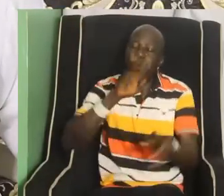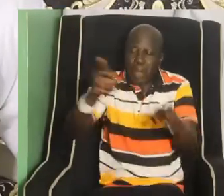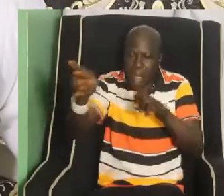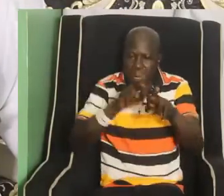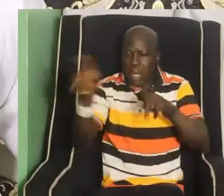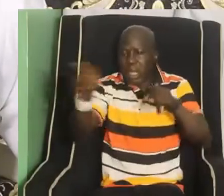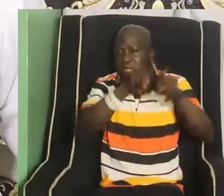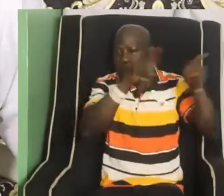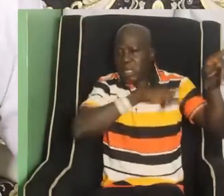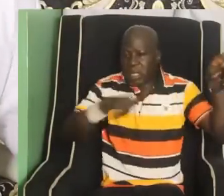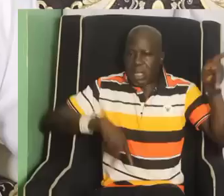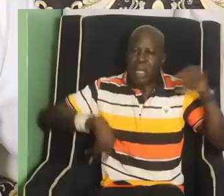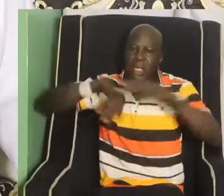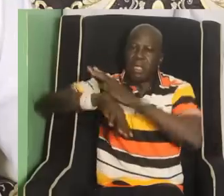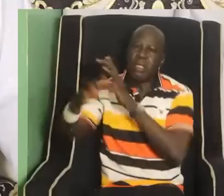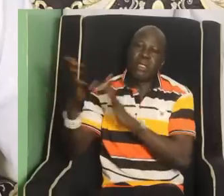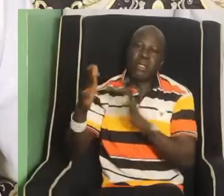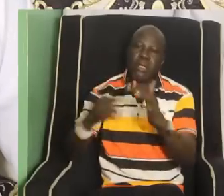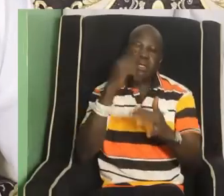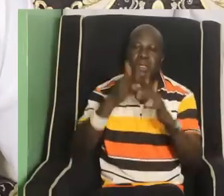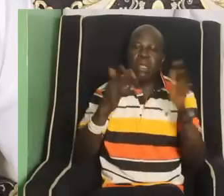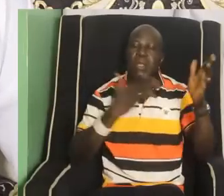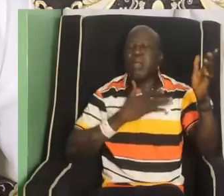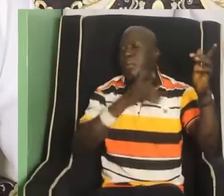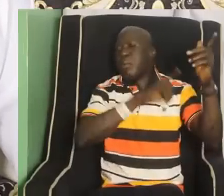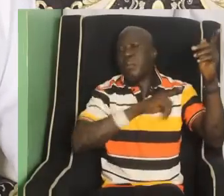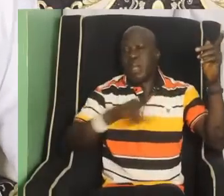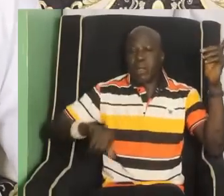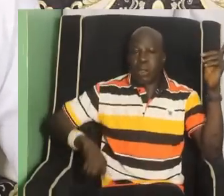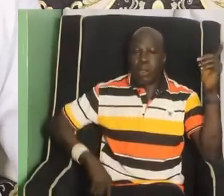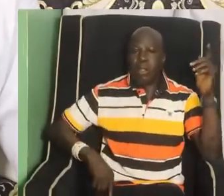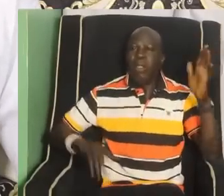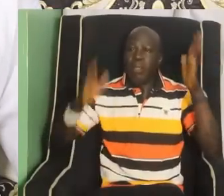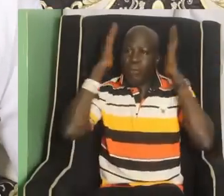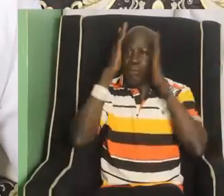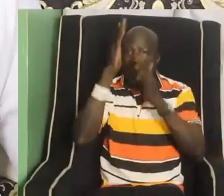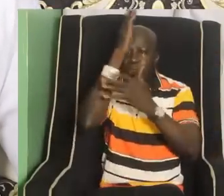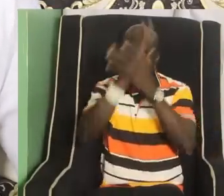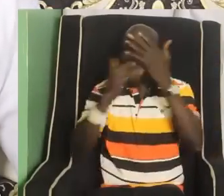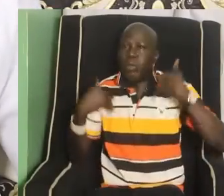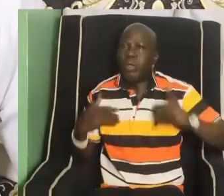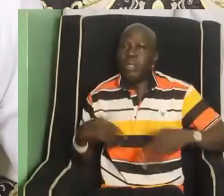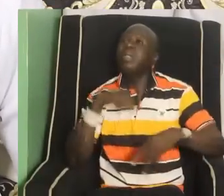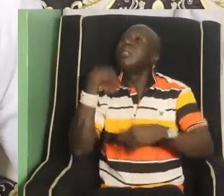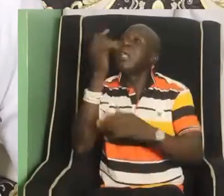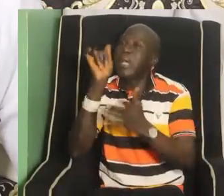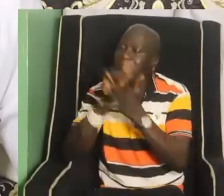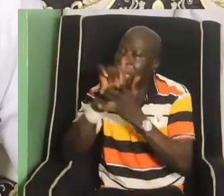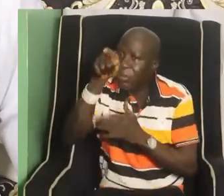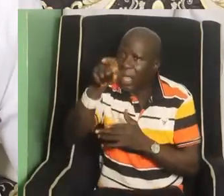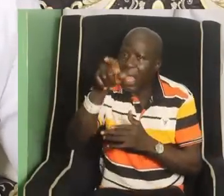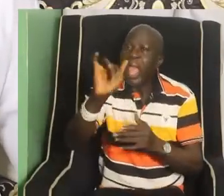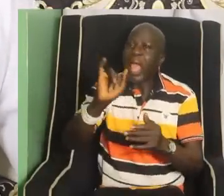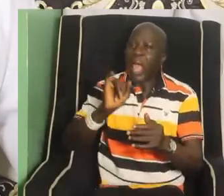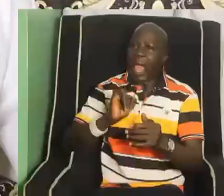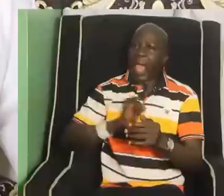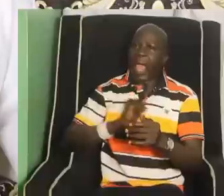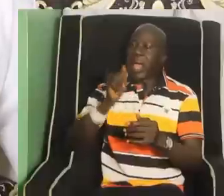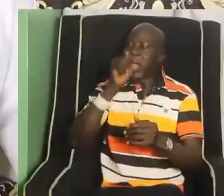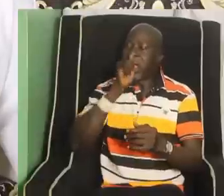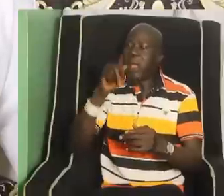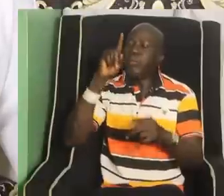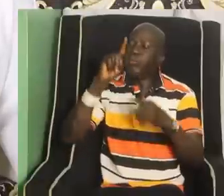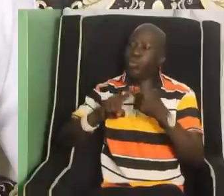you. You reign as King. Jesus, my name. Can you see any call? Feed the Lord, you